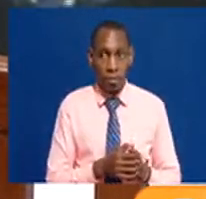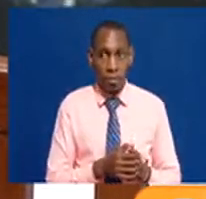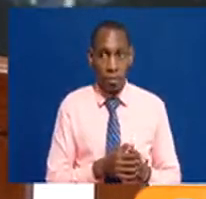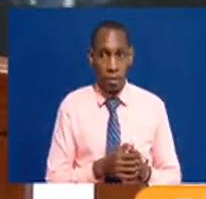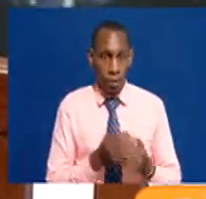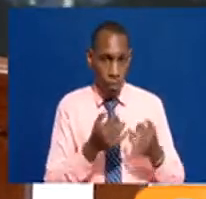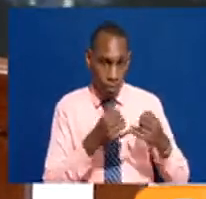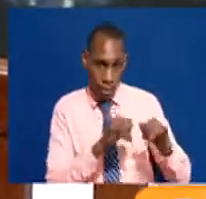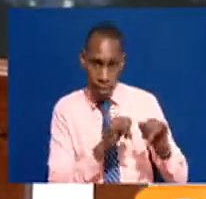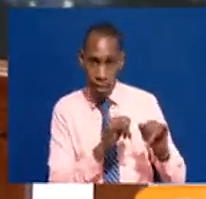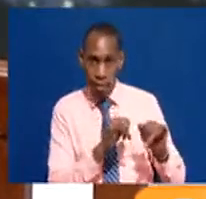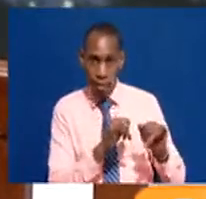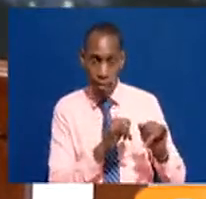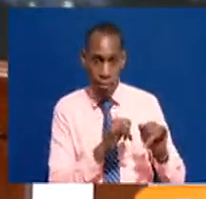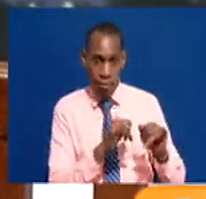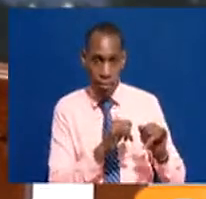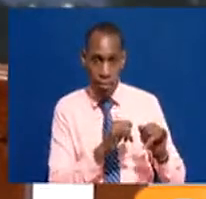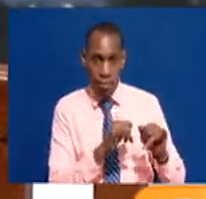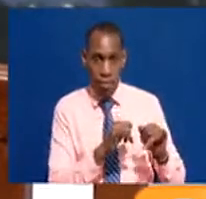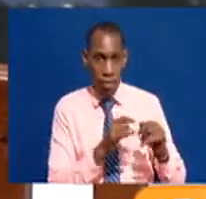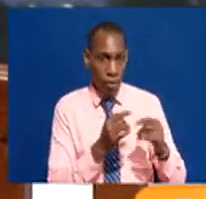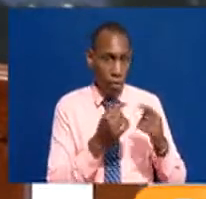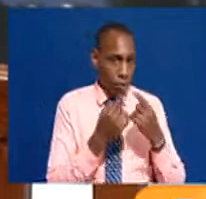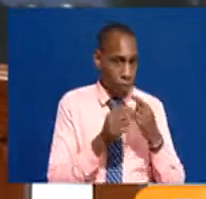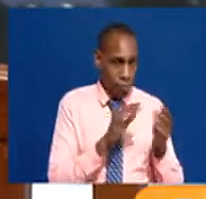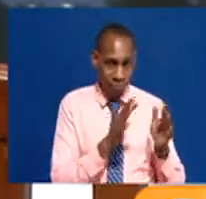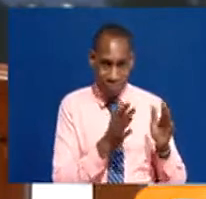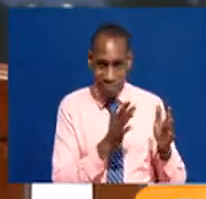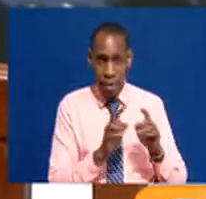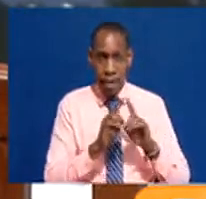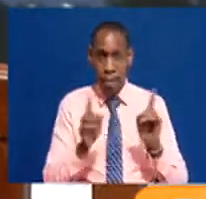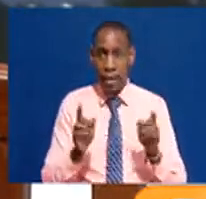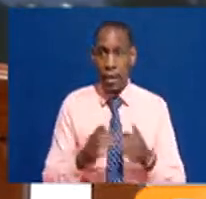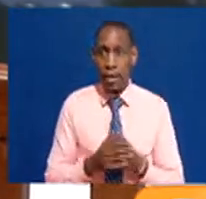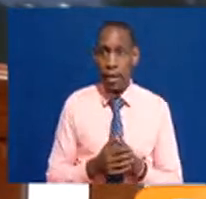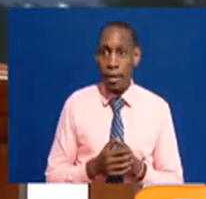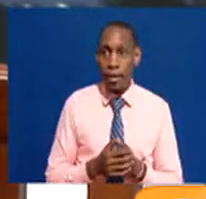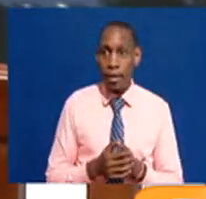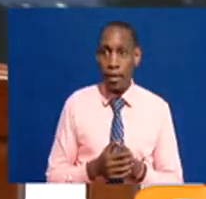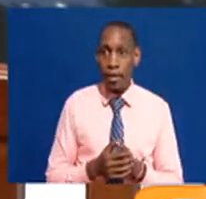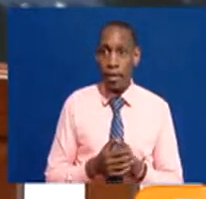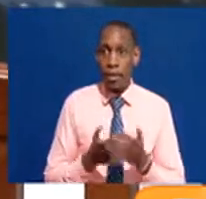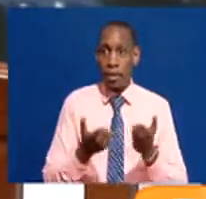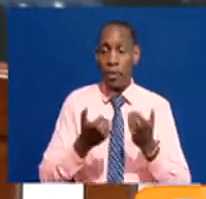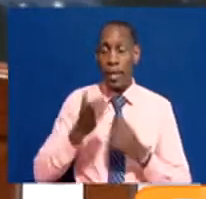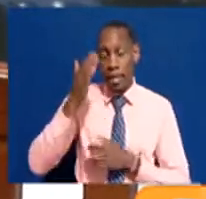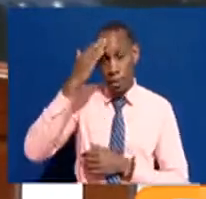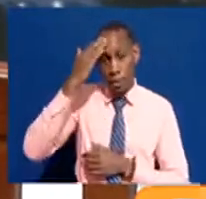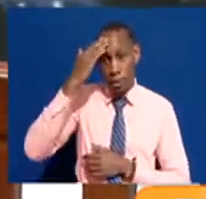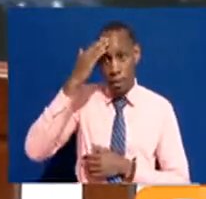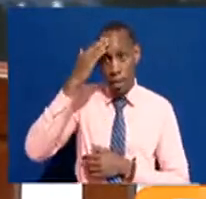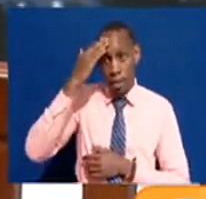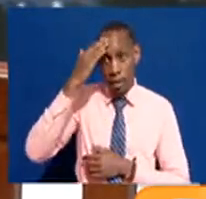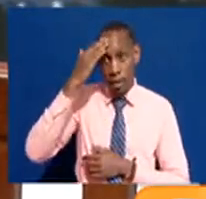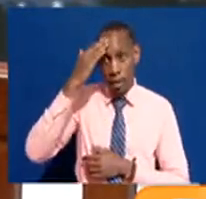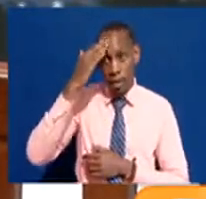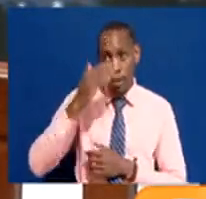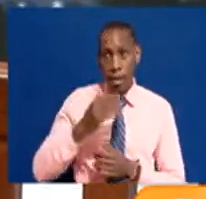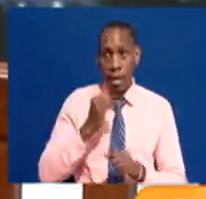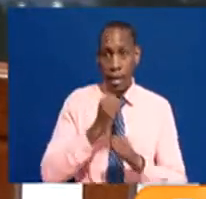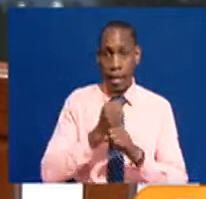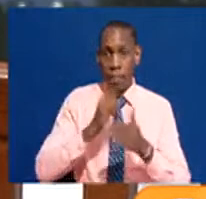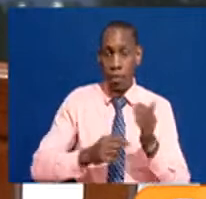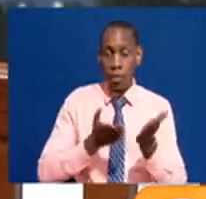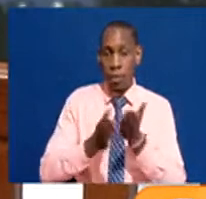you'll try to shape and whatever, all that. Eh? So for him, we just need to look. What is he doing for